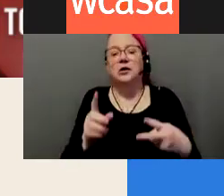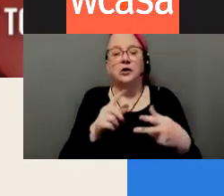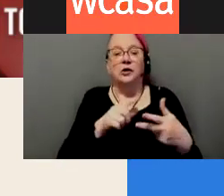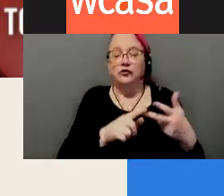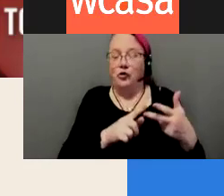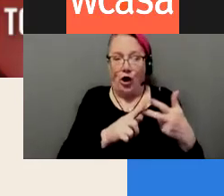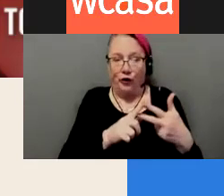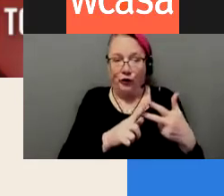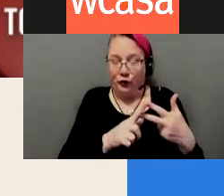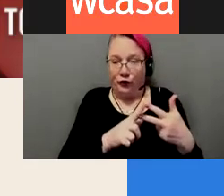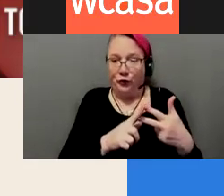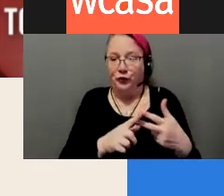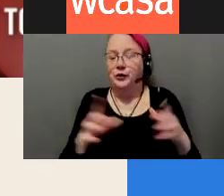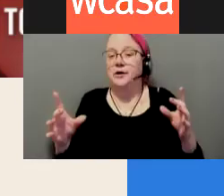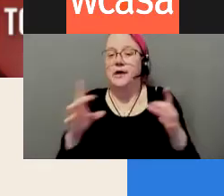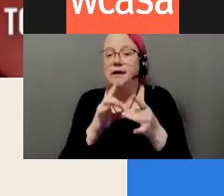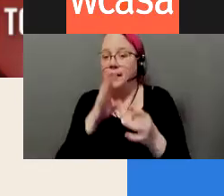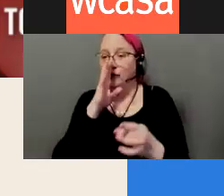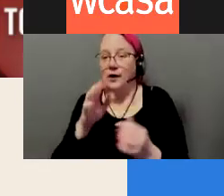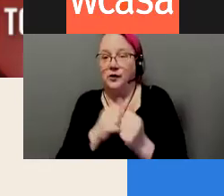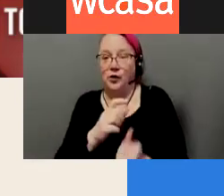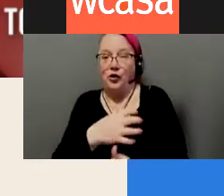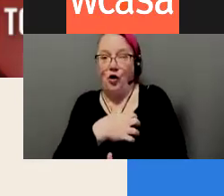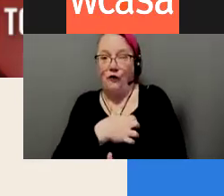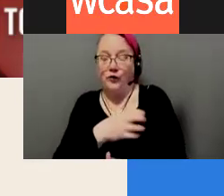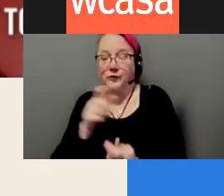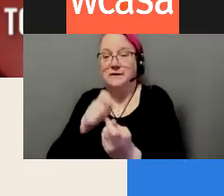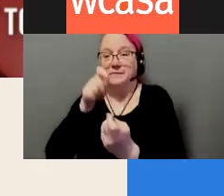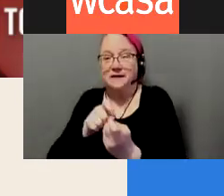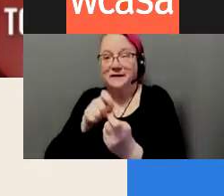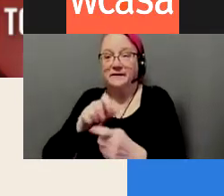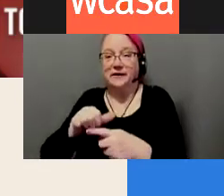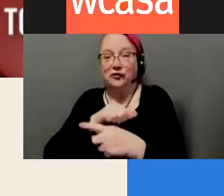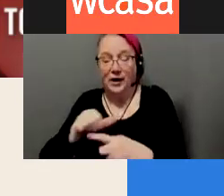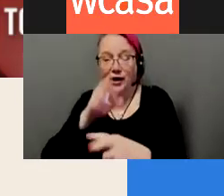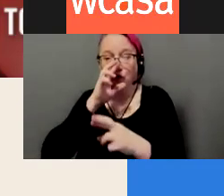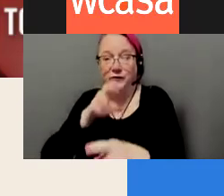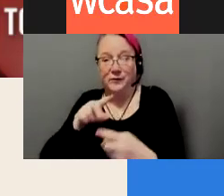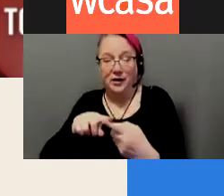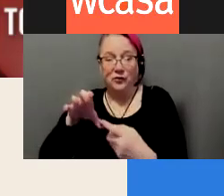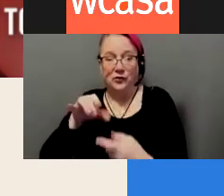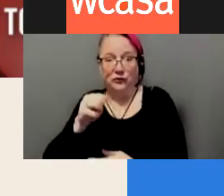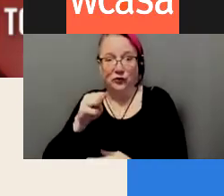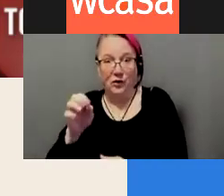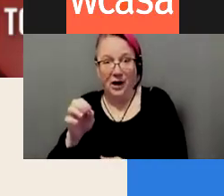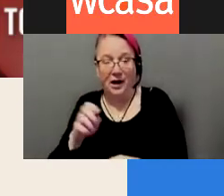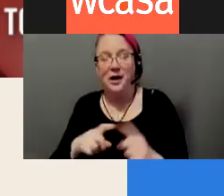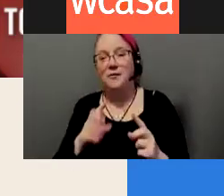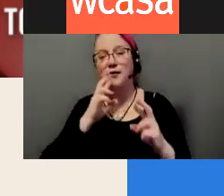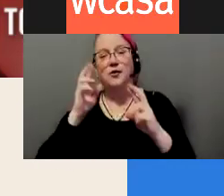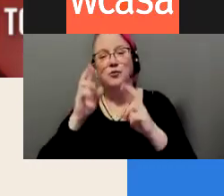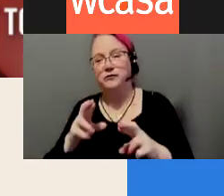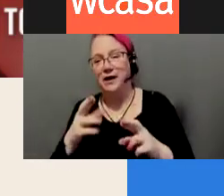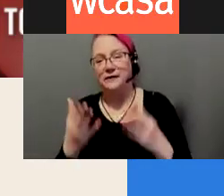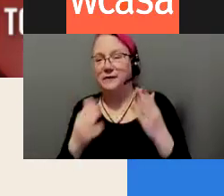to connect directly to law enforcement that is specifically trained to respond to these crimes, but their response may not be